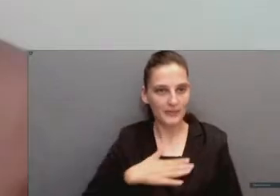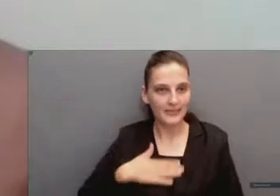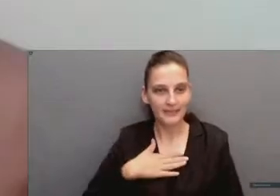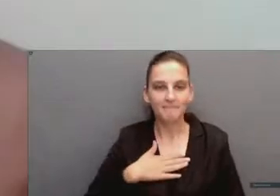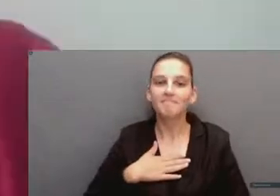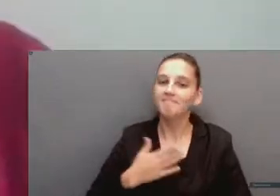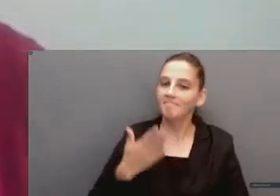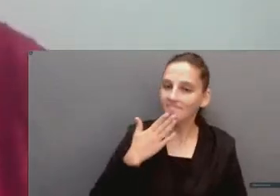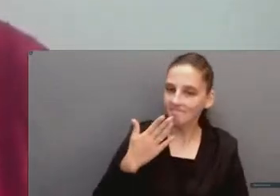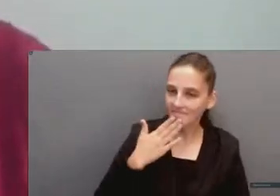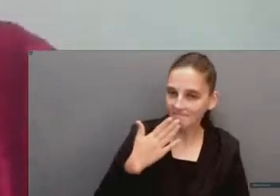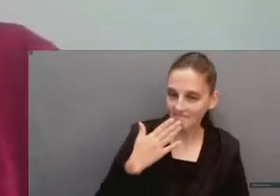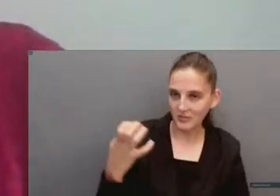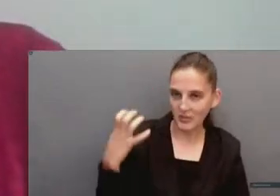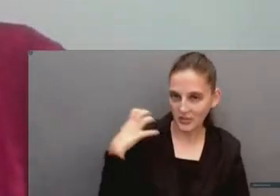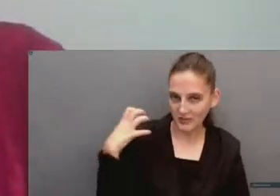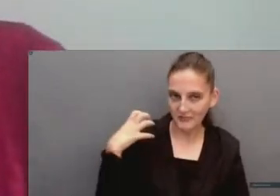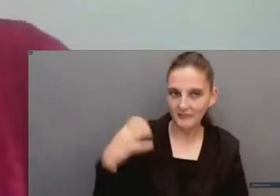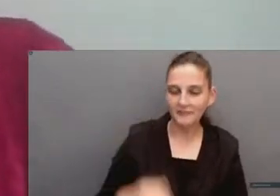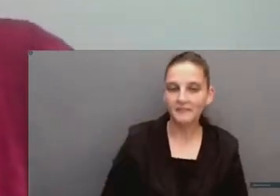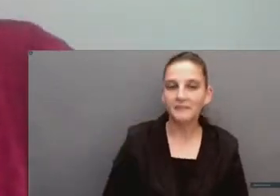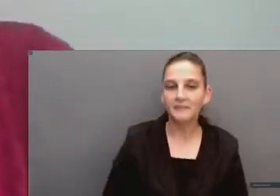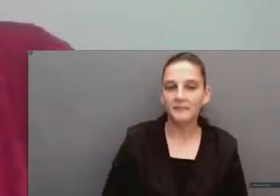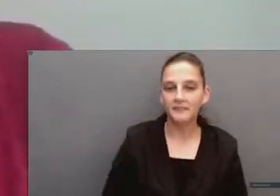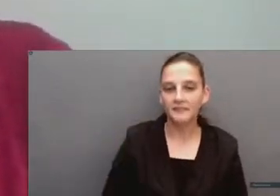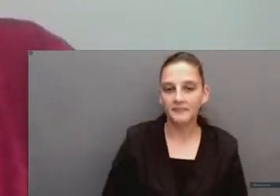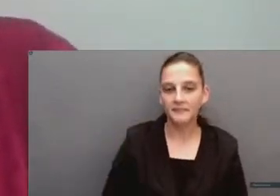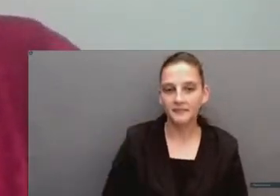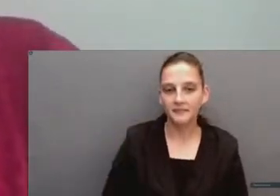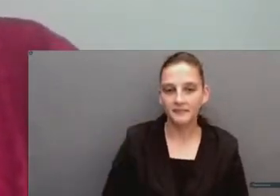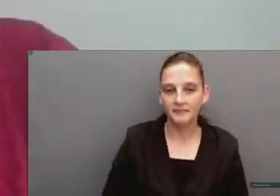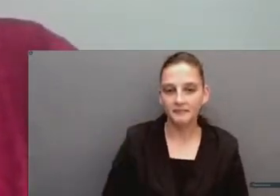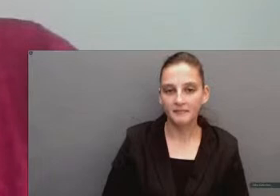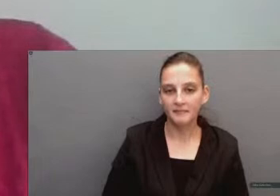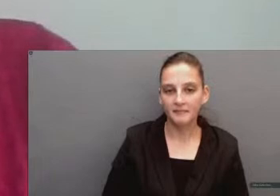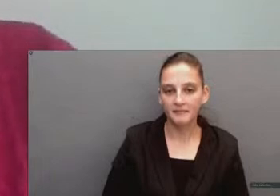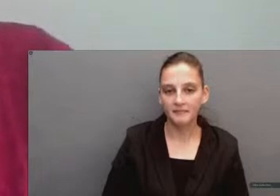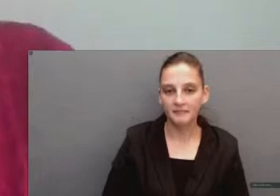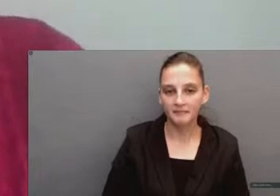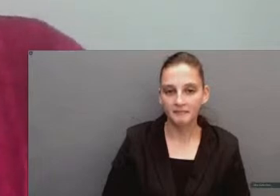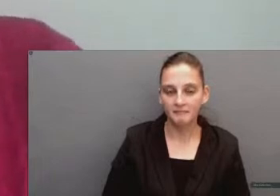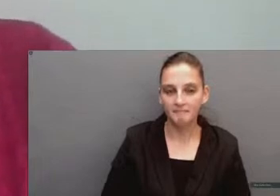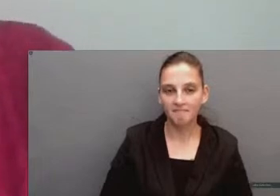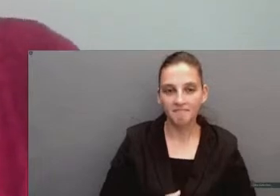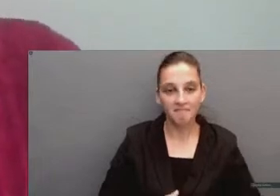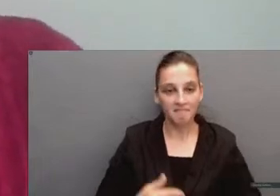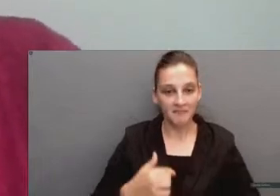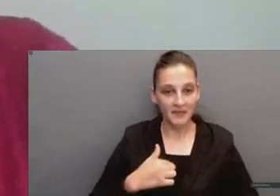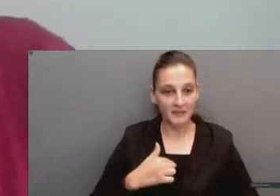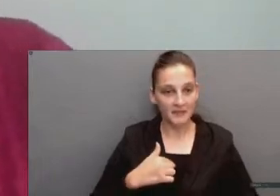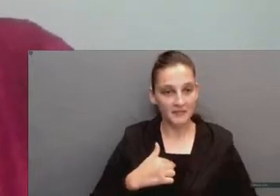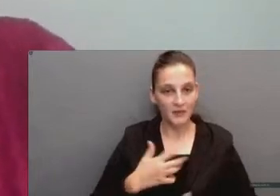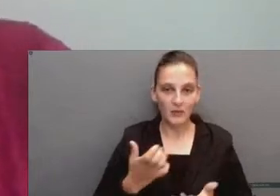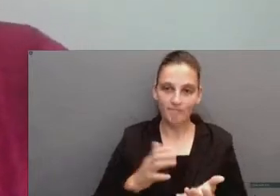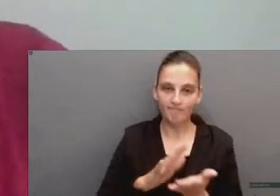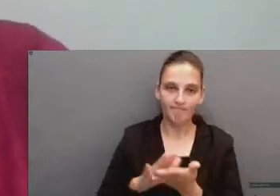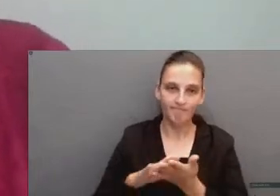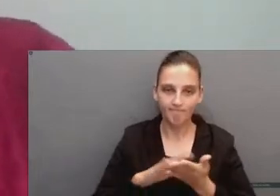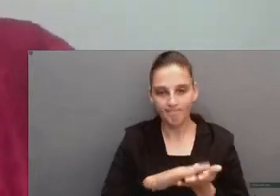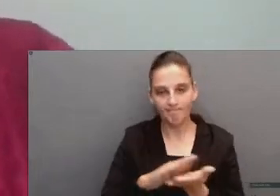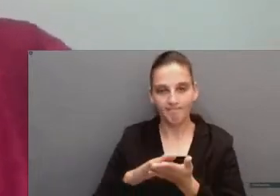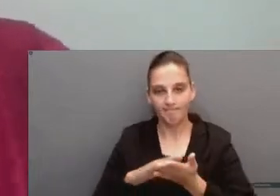Madam Chair. And I really want to, first of all, commend